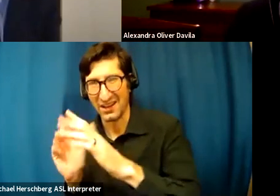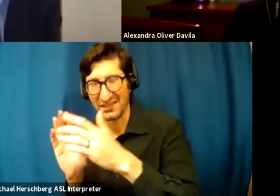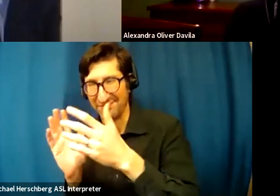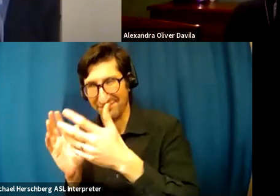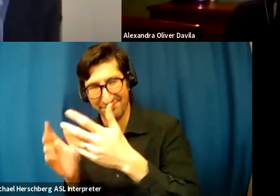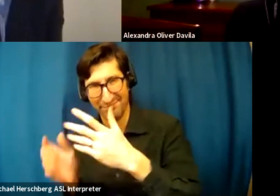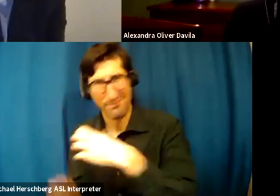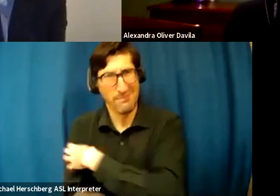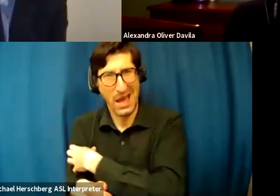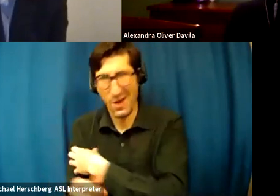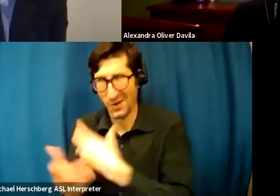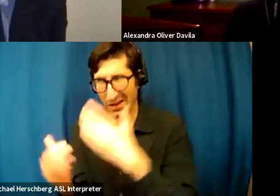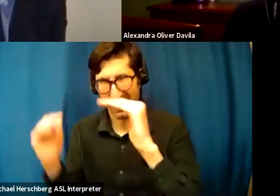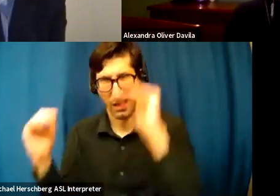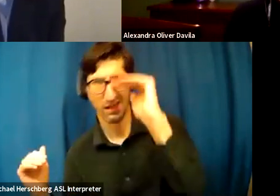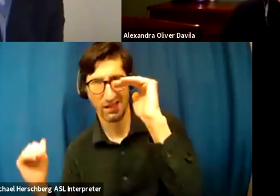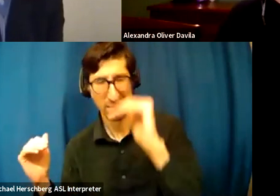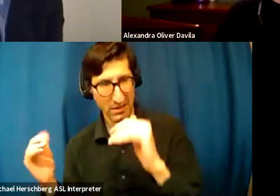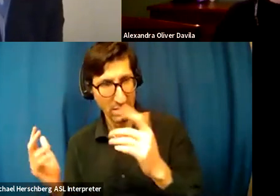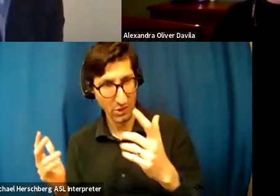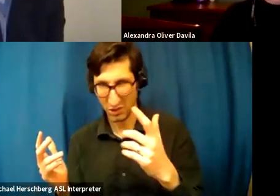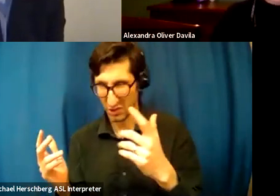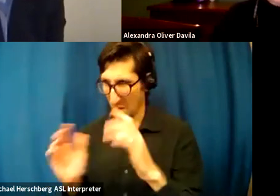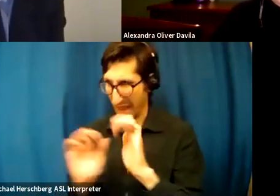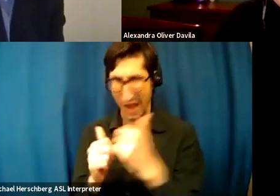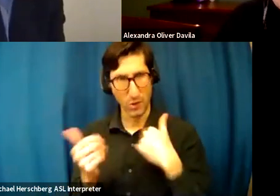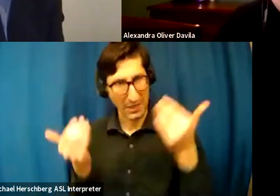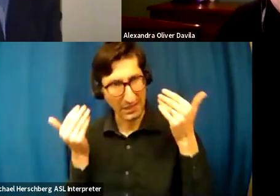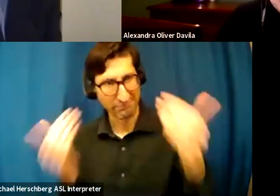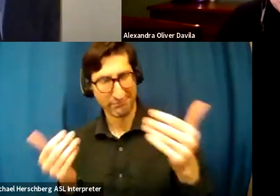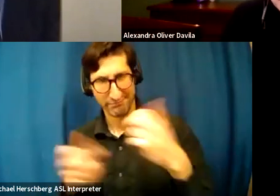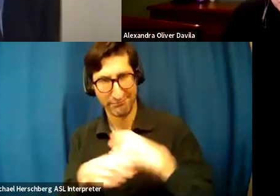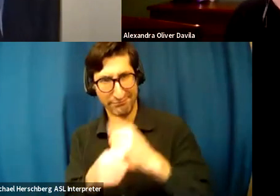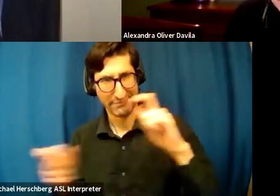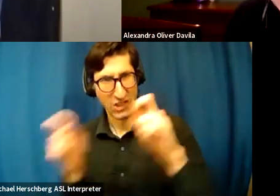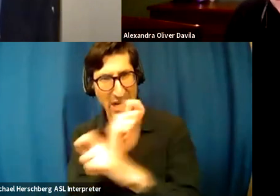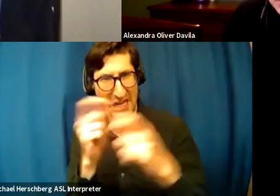So the question is, how do we go about doing this with the help of